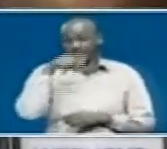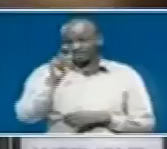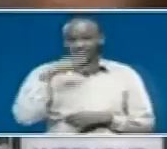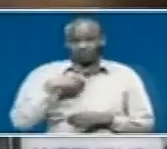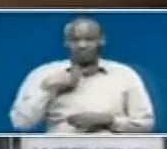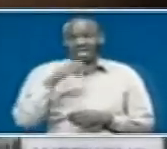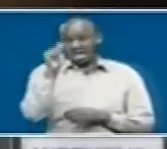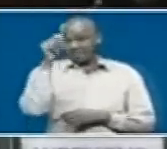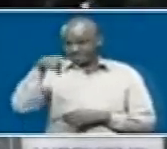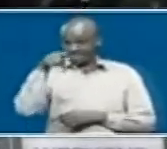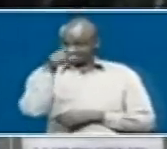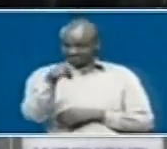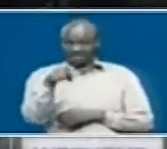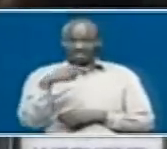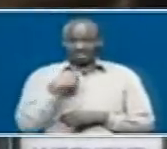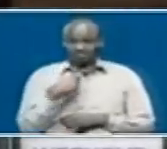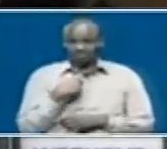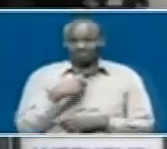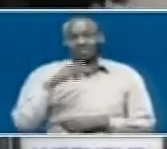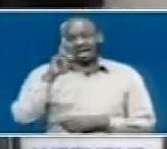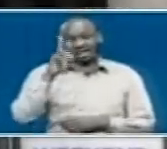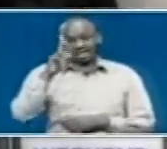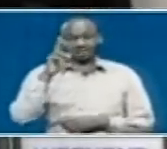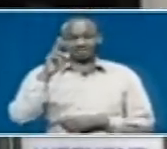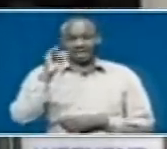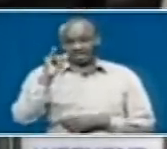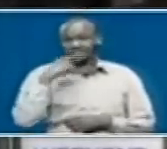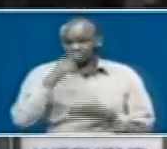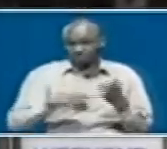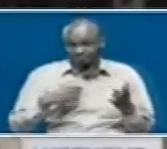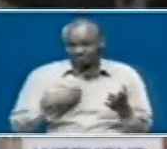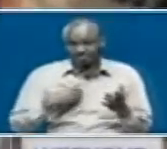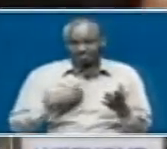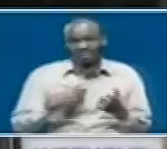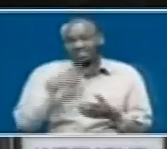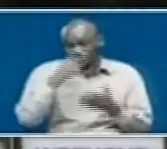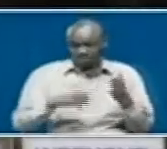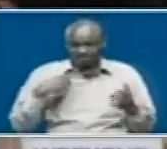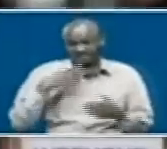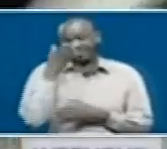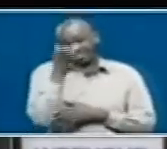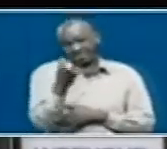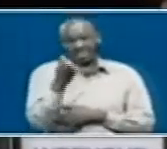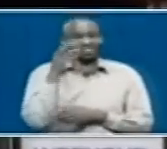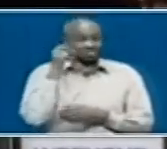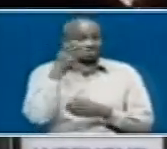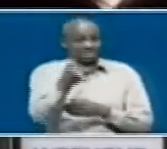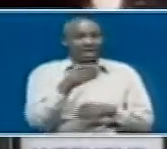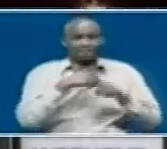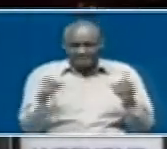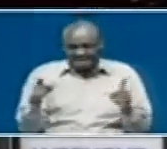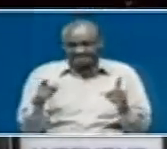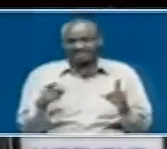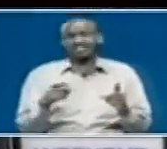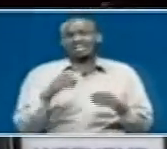the Administration Police's Rapid Deployment Unit were noticed near the police station where the gunshots were heard. But the county